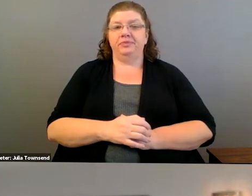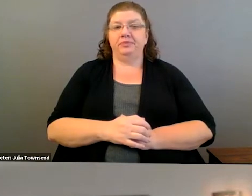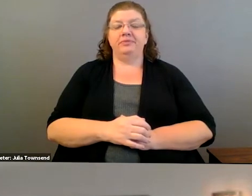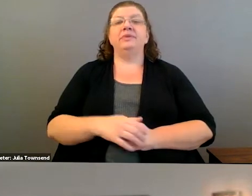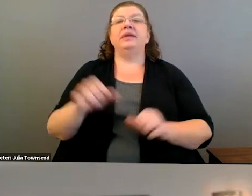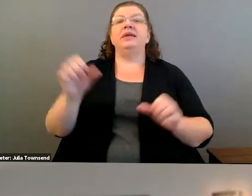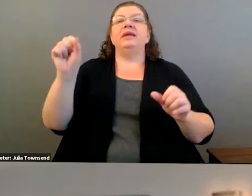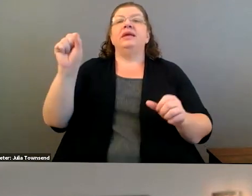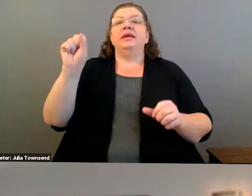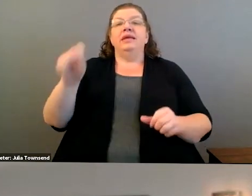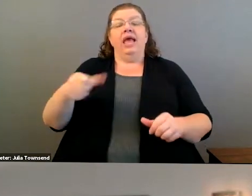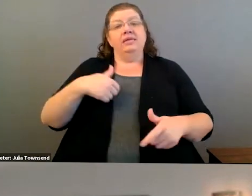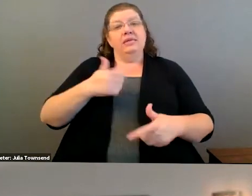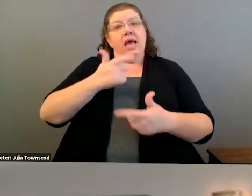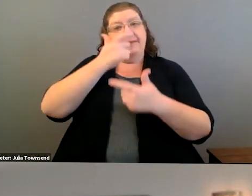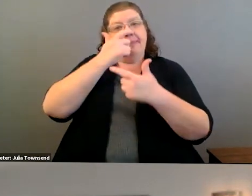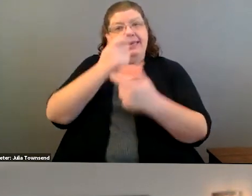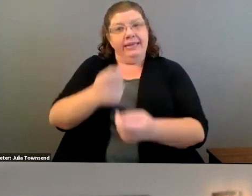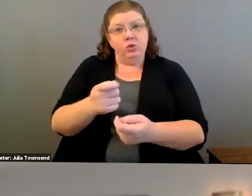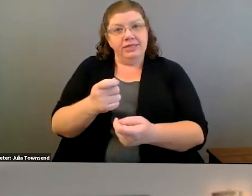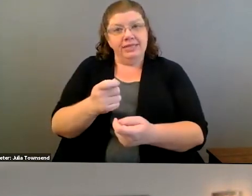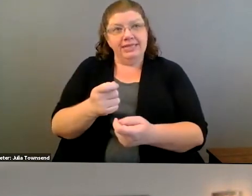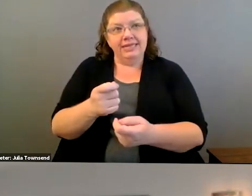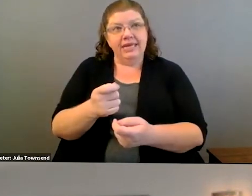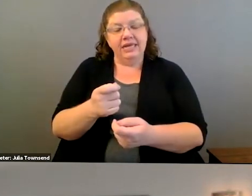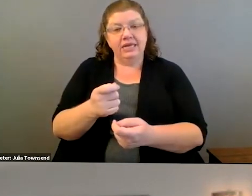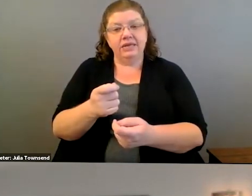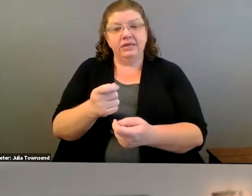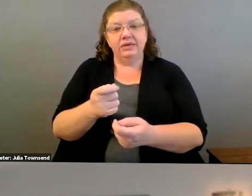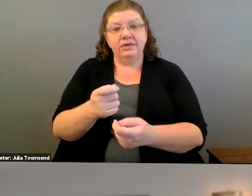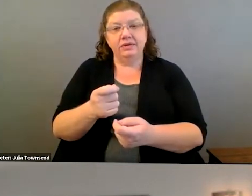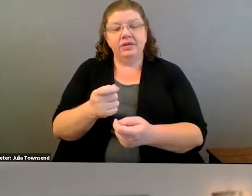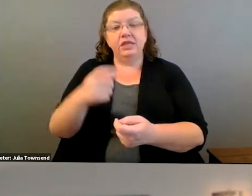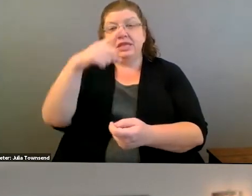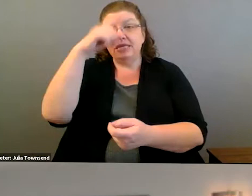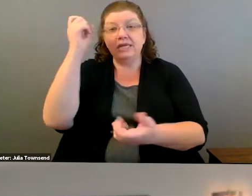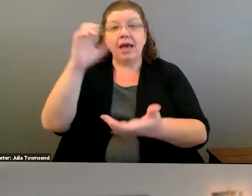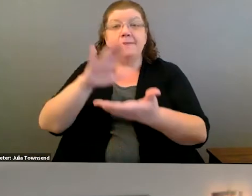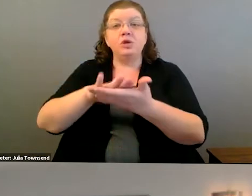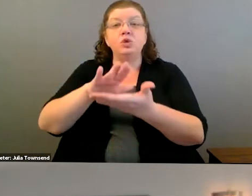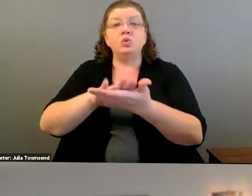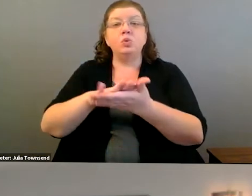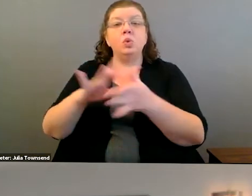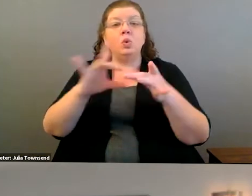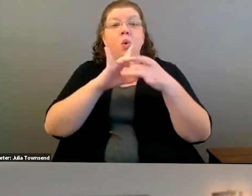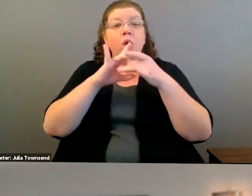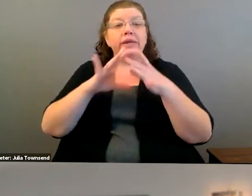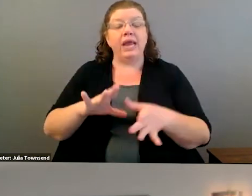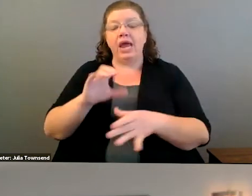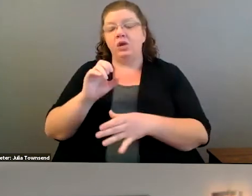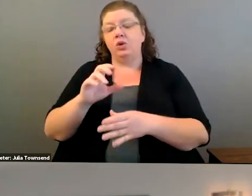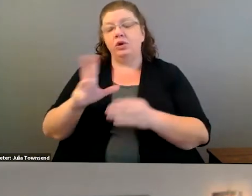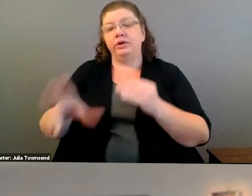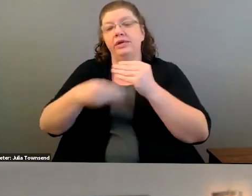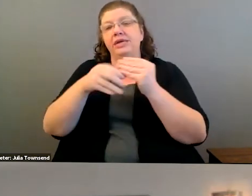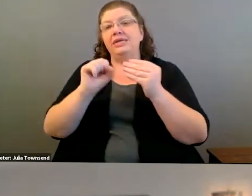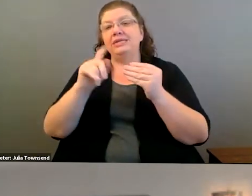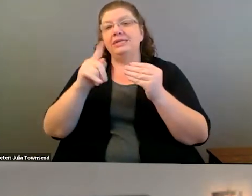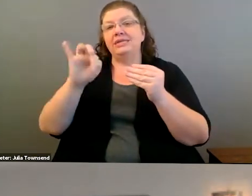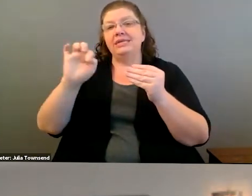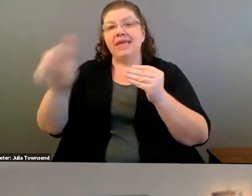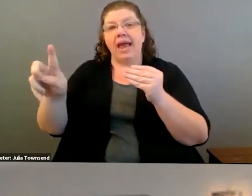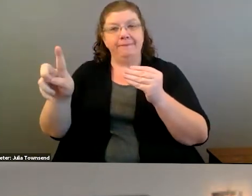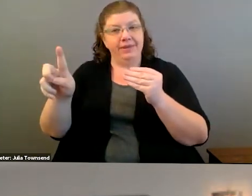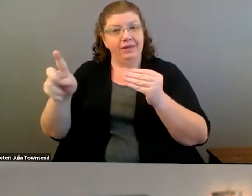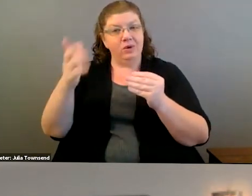Yes, I'm interested in the summer school coordinator stipend because some